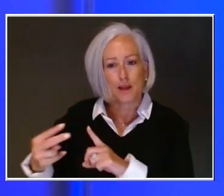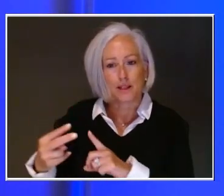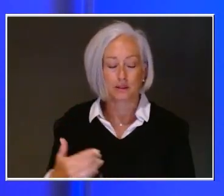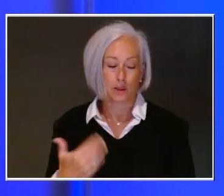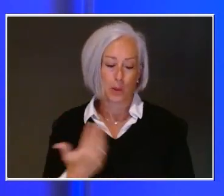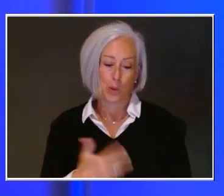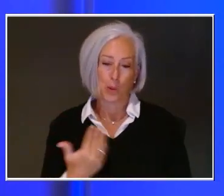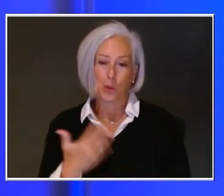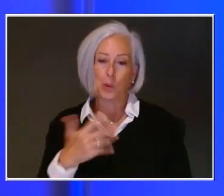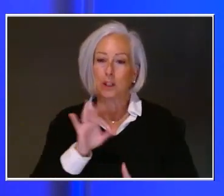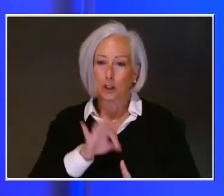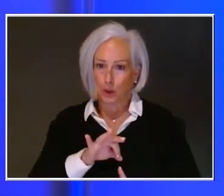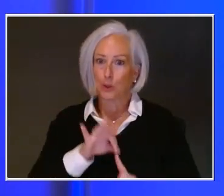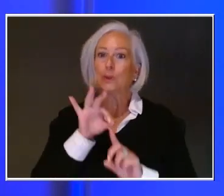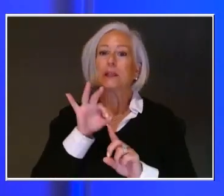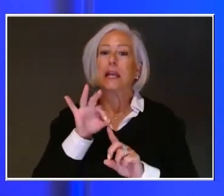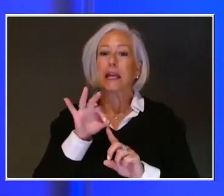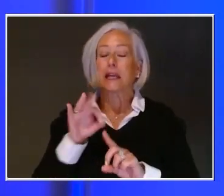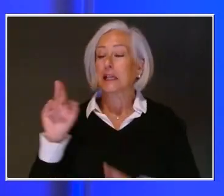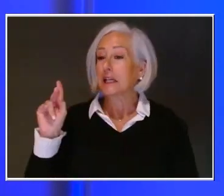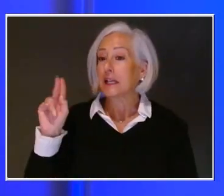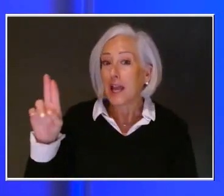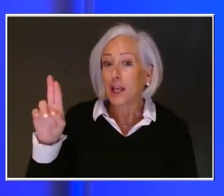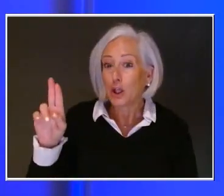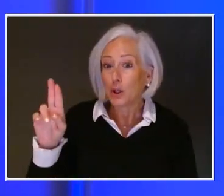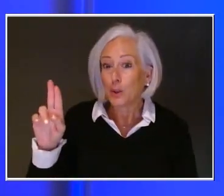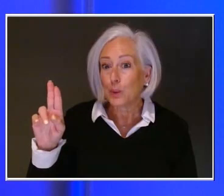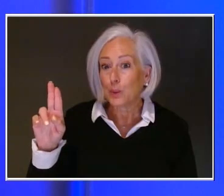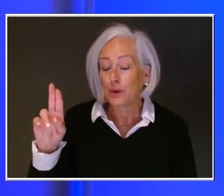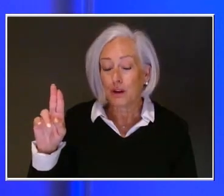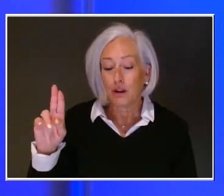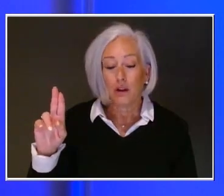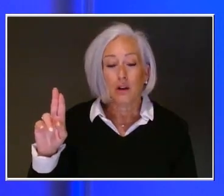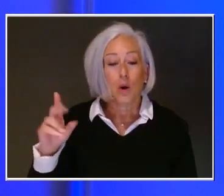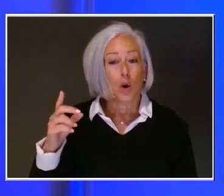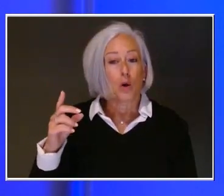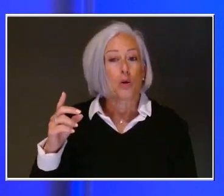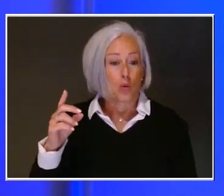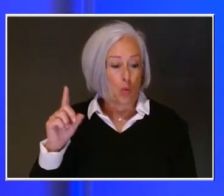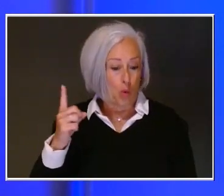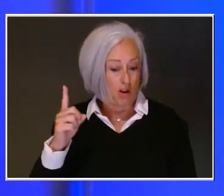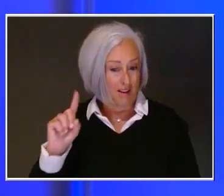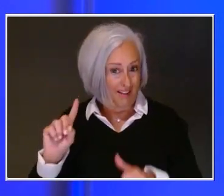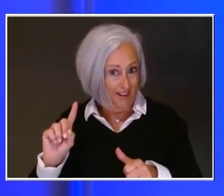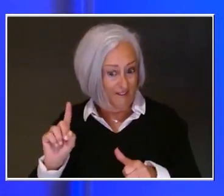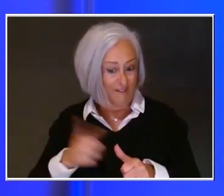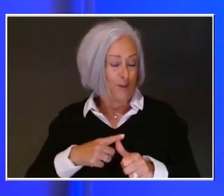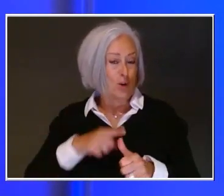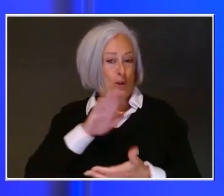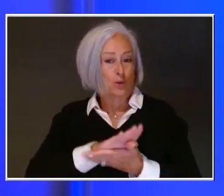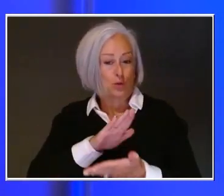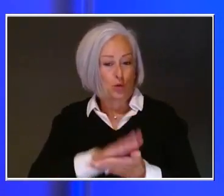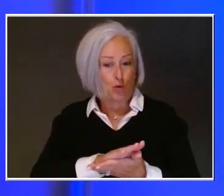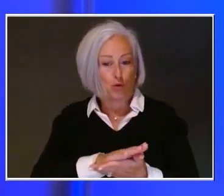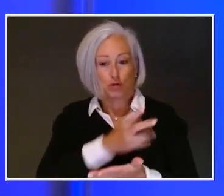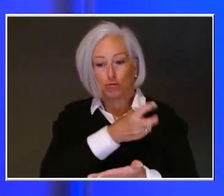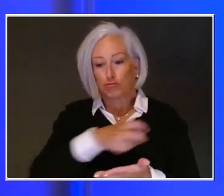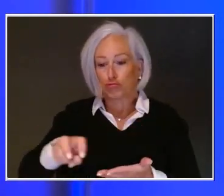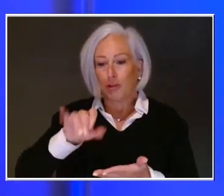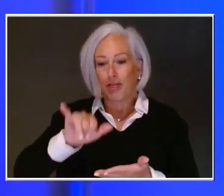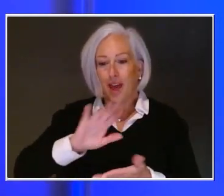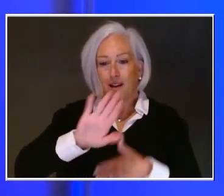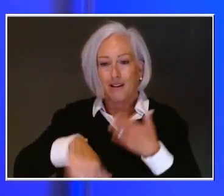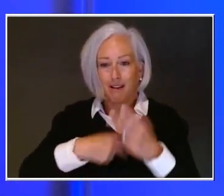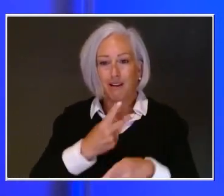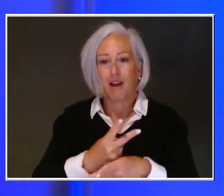KU is one of the first schools in the country to go to this model. There's a lot of schools now